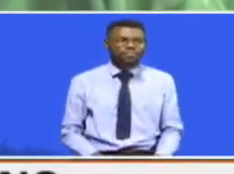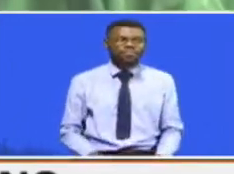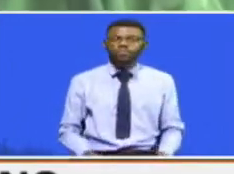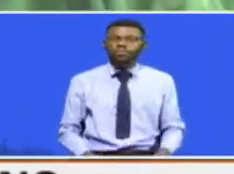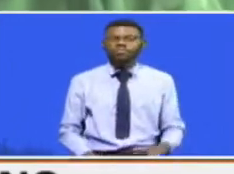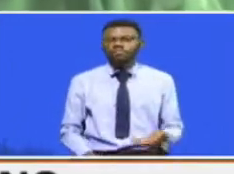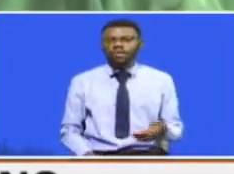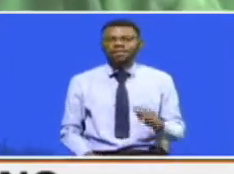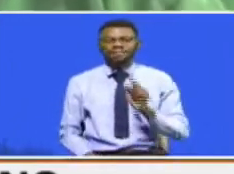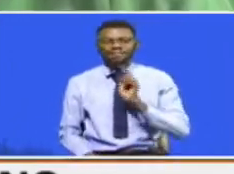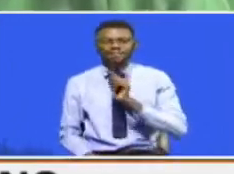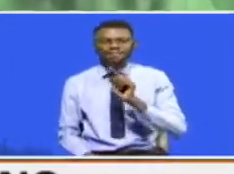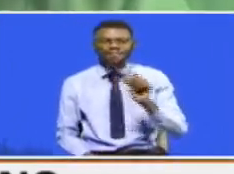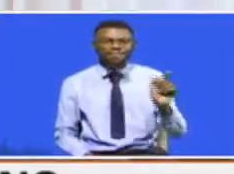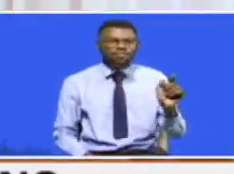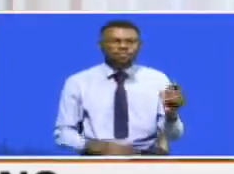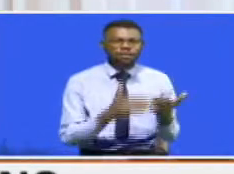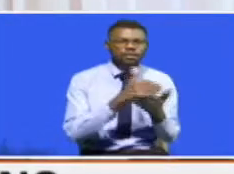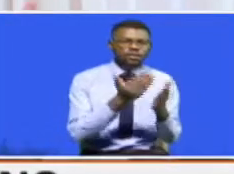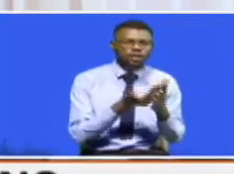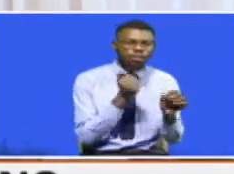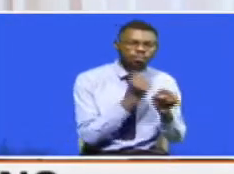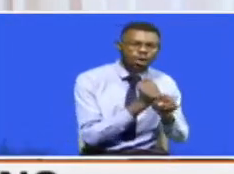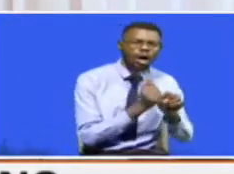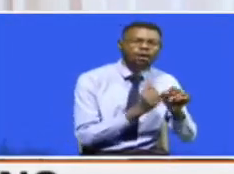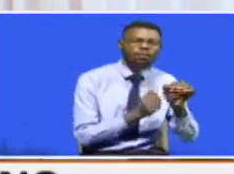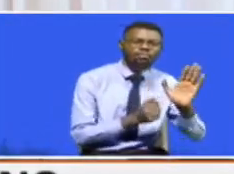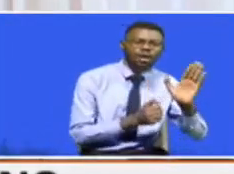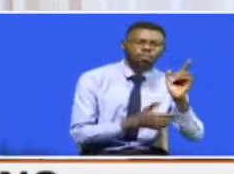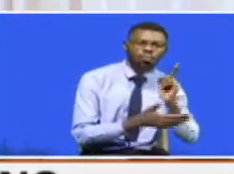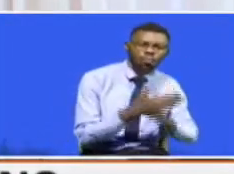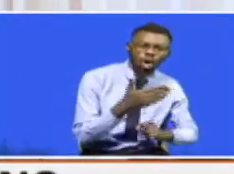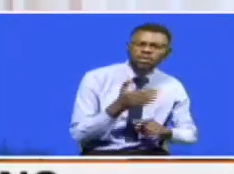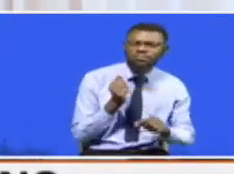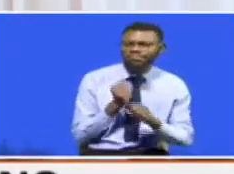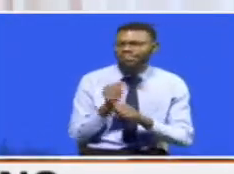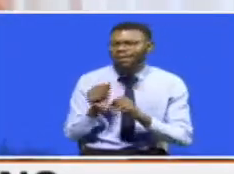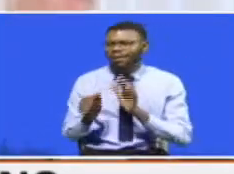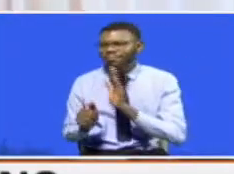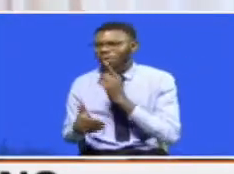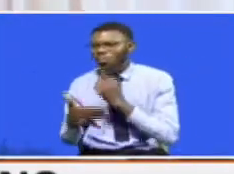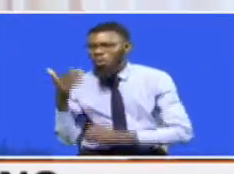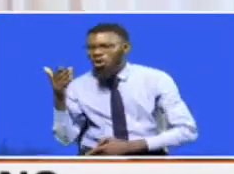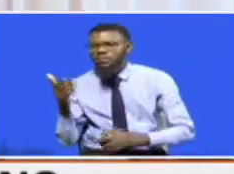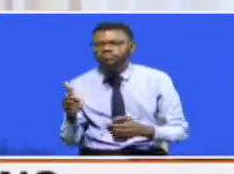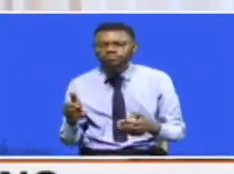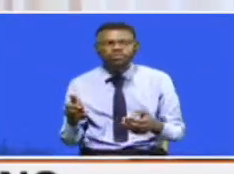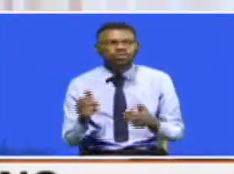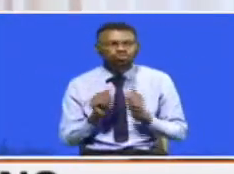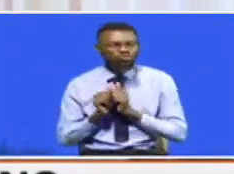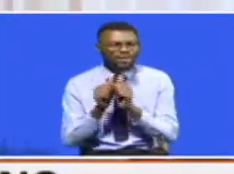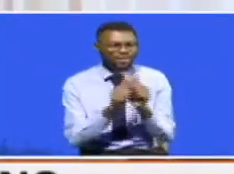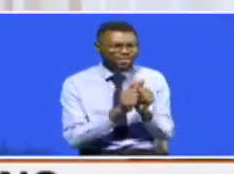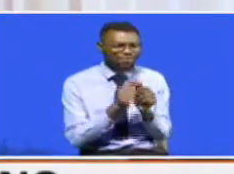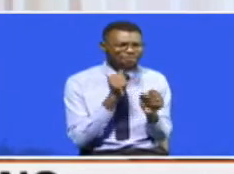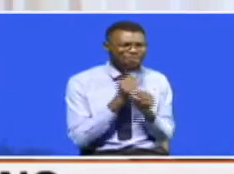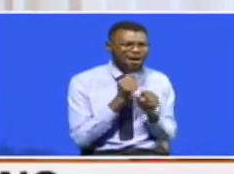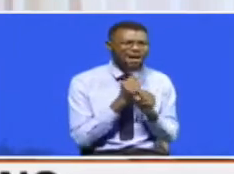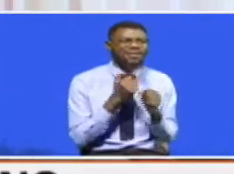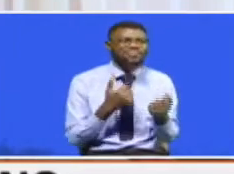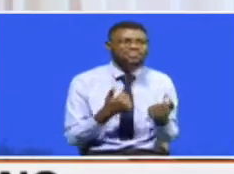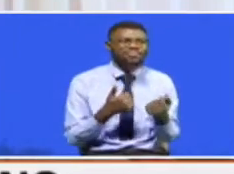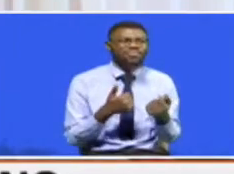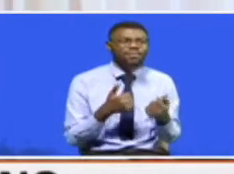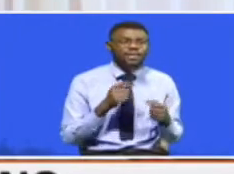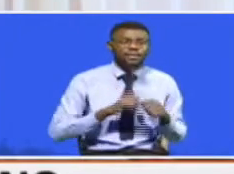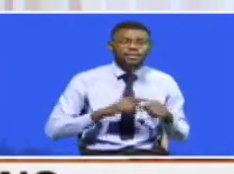has outlined what they're doing in the immediate, what they're doing pre the flooding, what they're doing